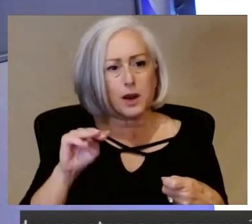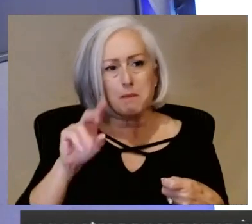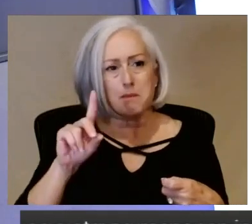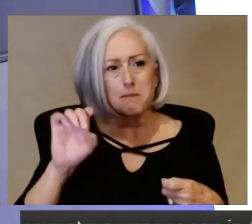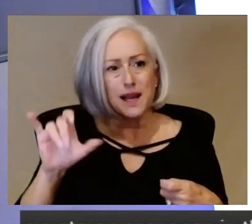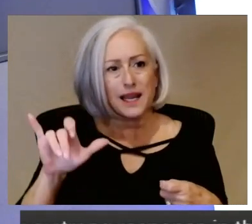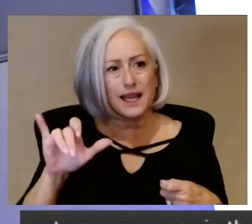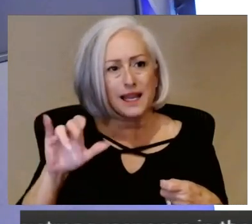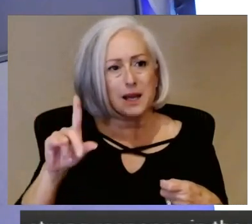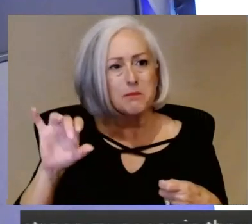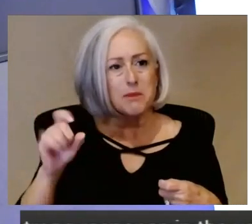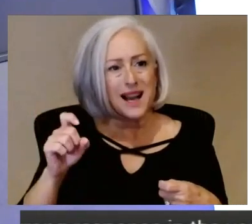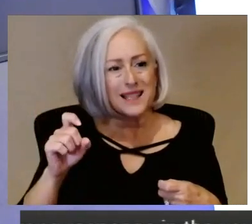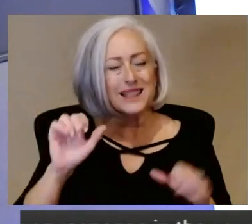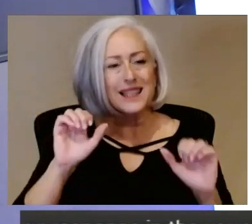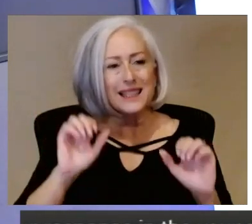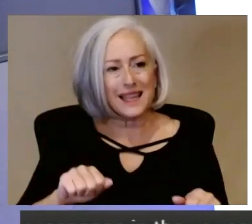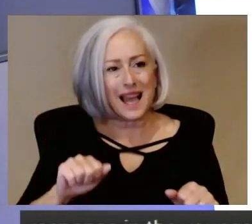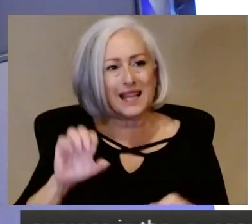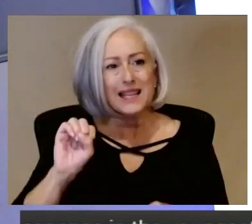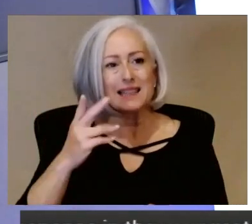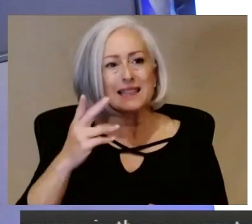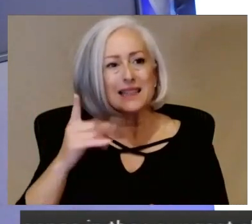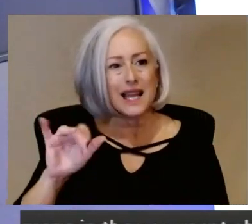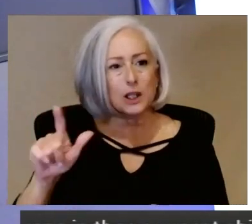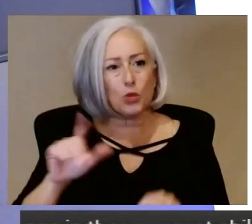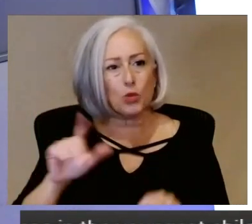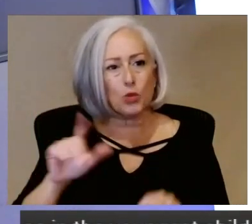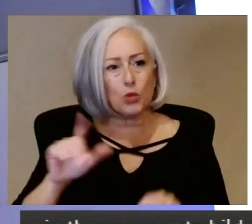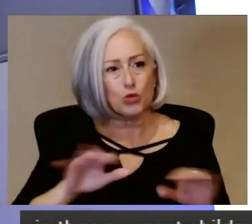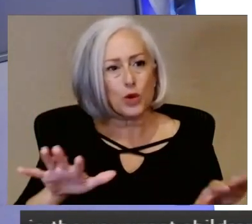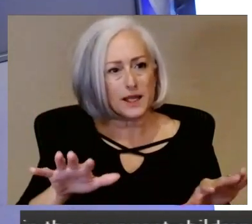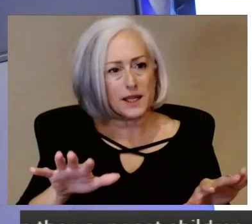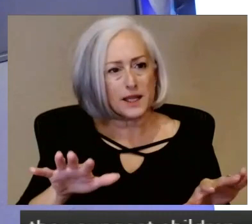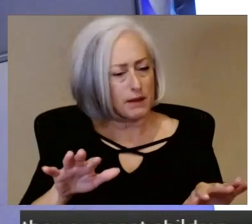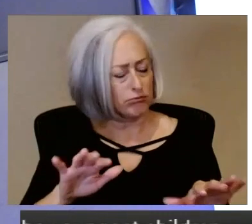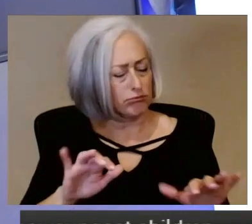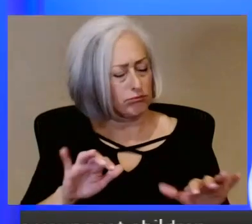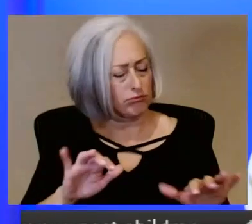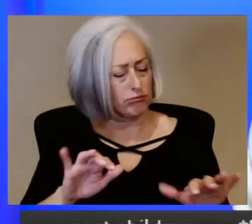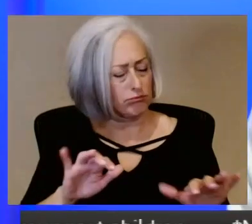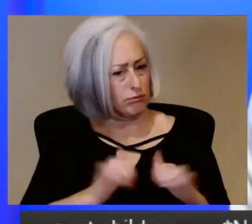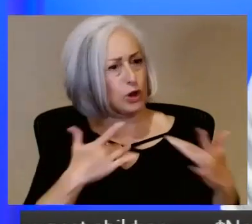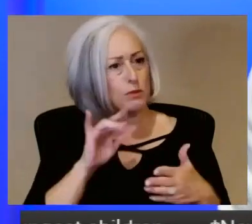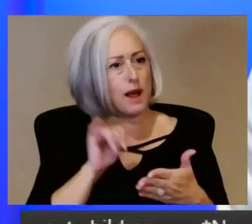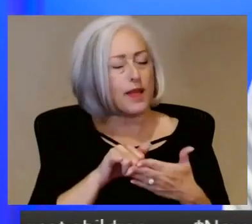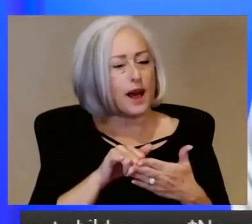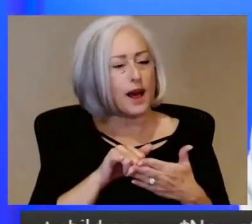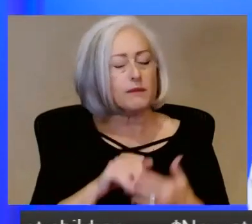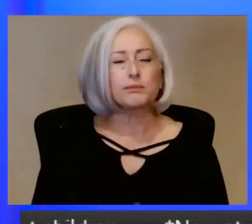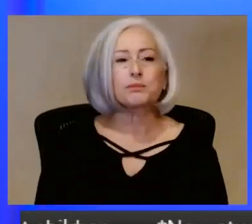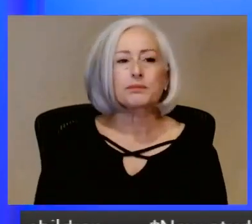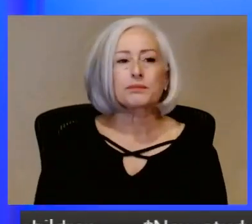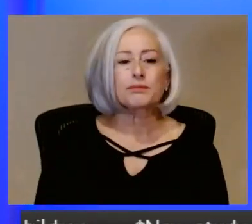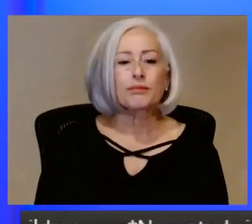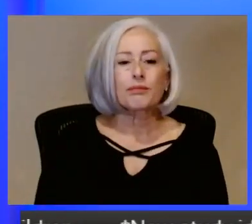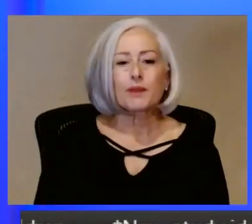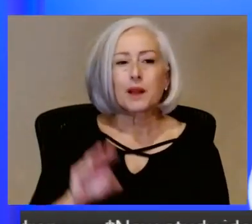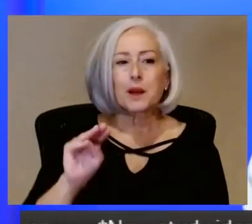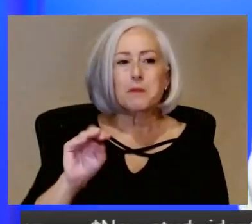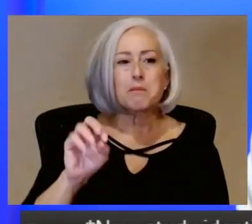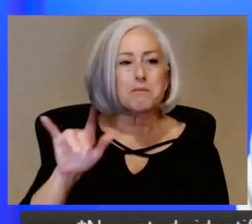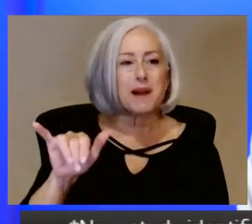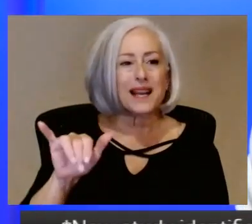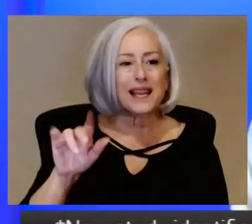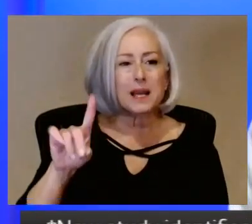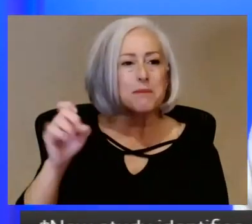know about this? How concerned should the general population be with monkeypox? Yeah, so monkeypox, again, you don't get it from monkeys. Monkeys